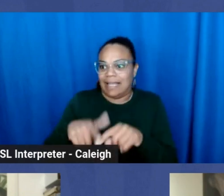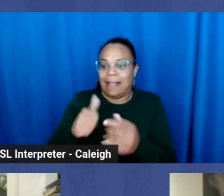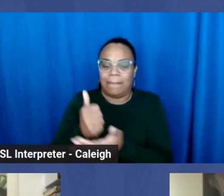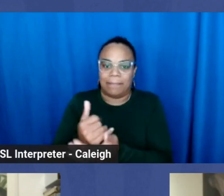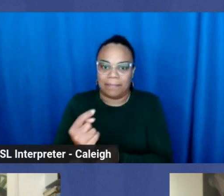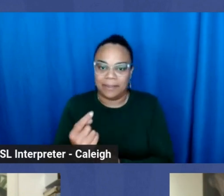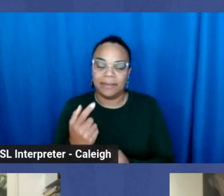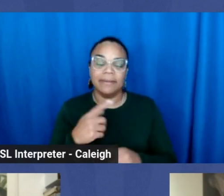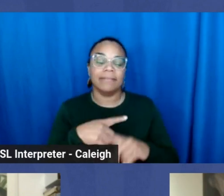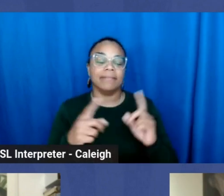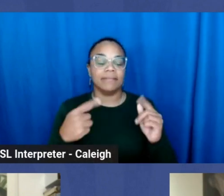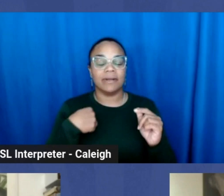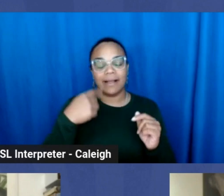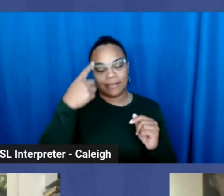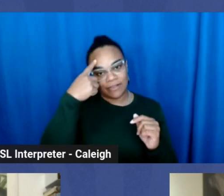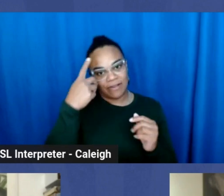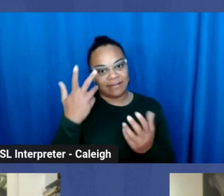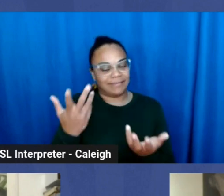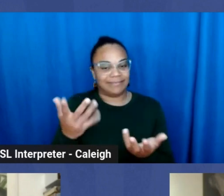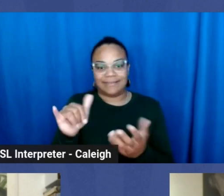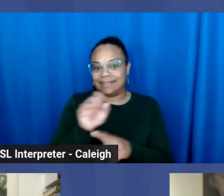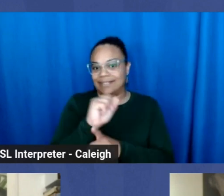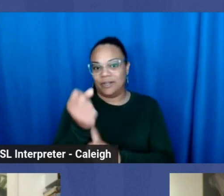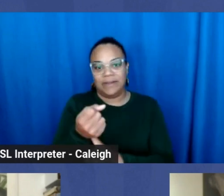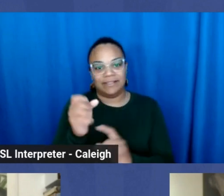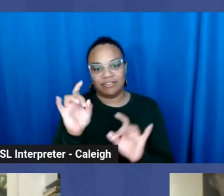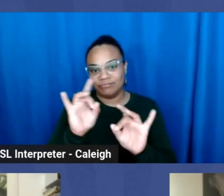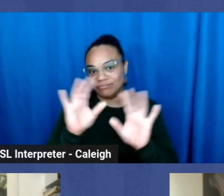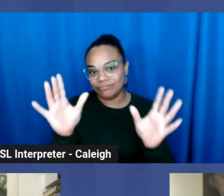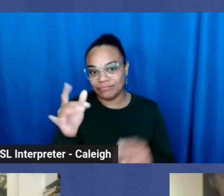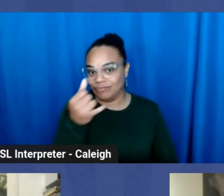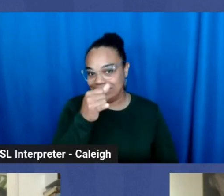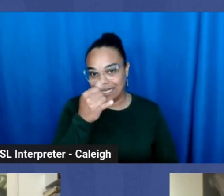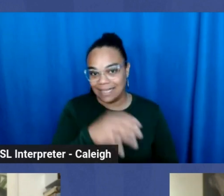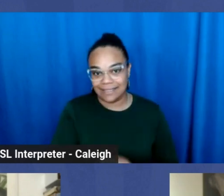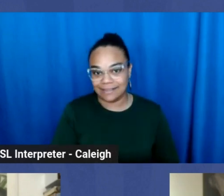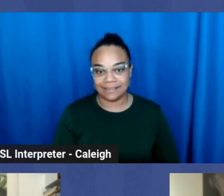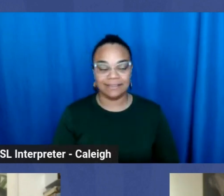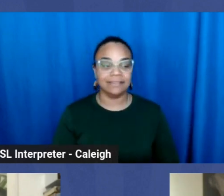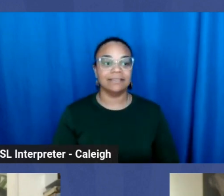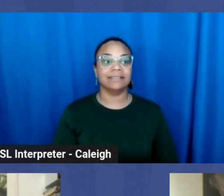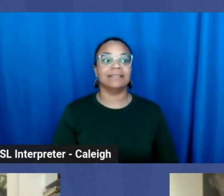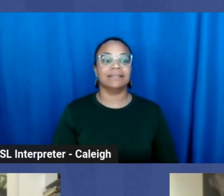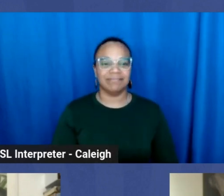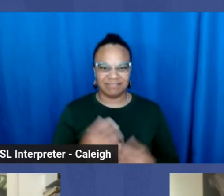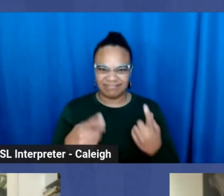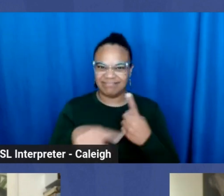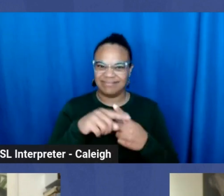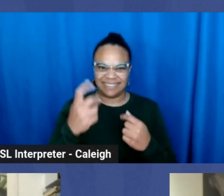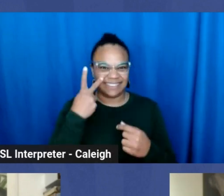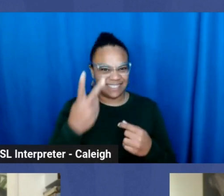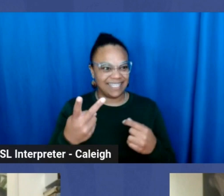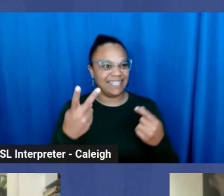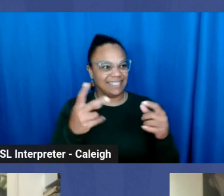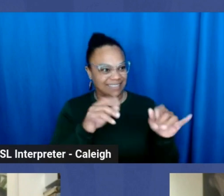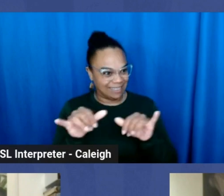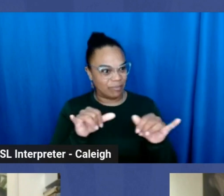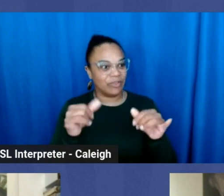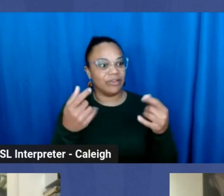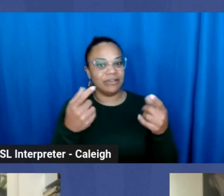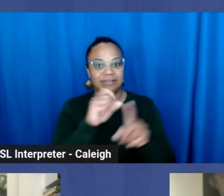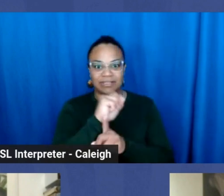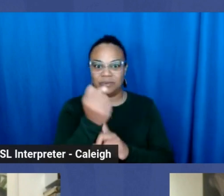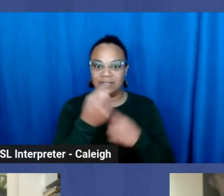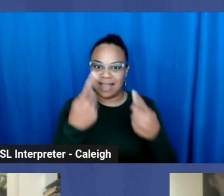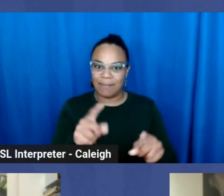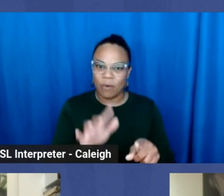the whole situation was ridiculous. And the fact that it's happening nationwide is,